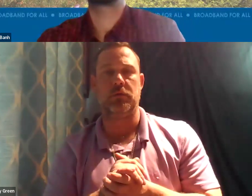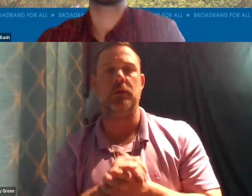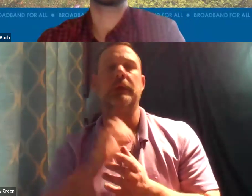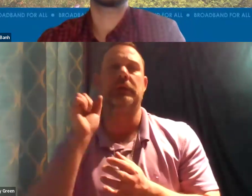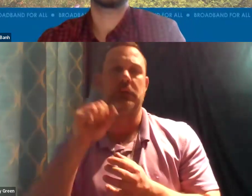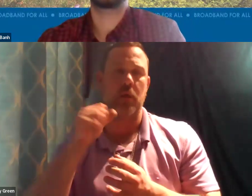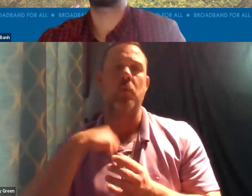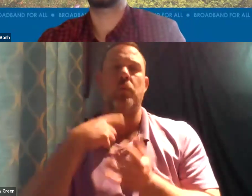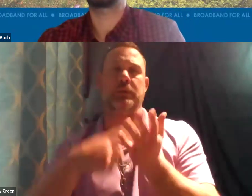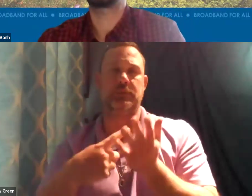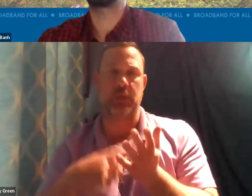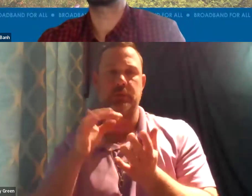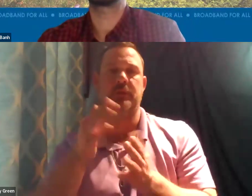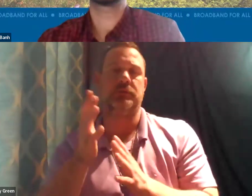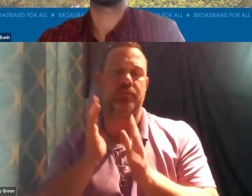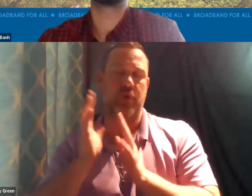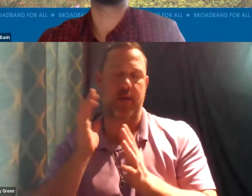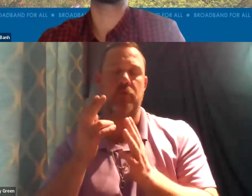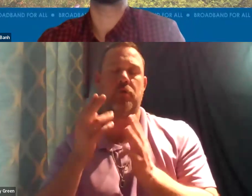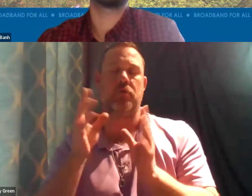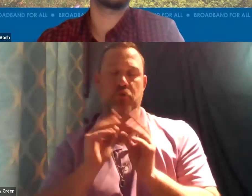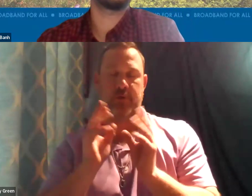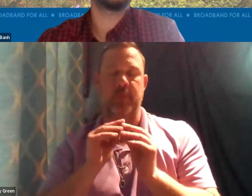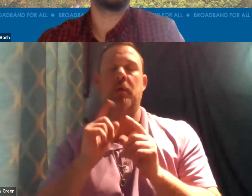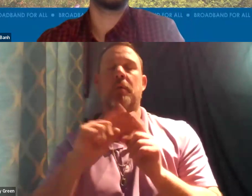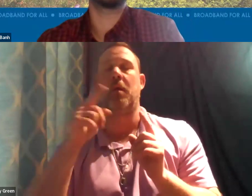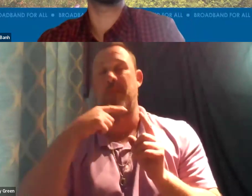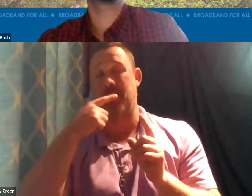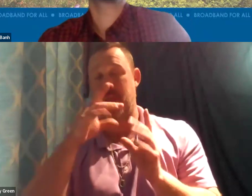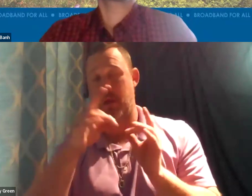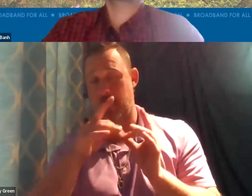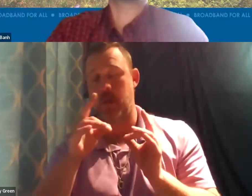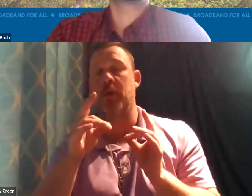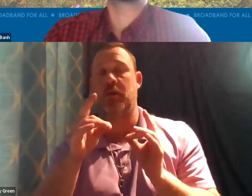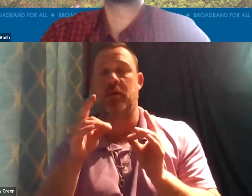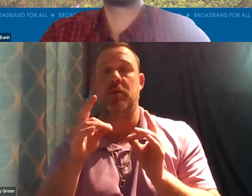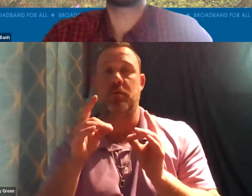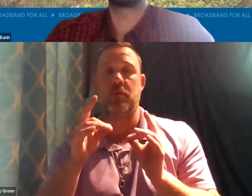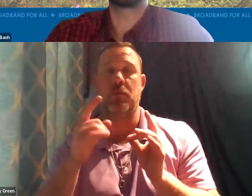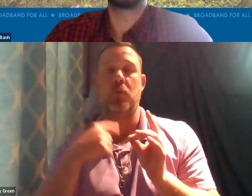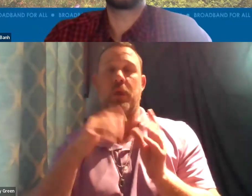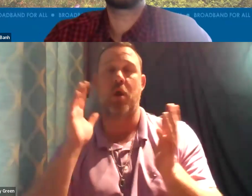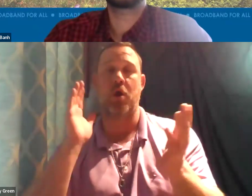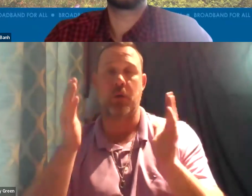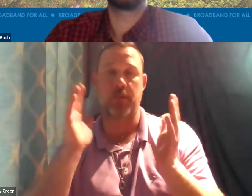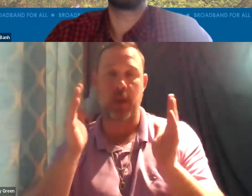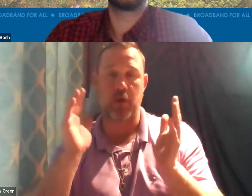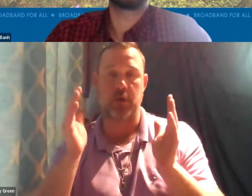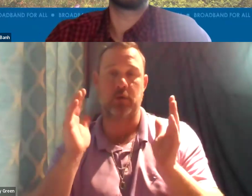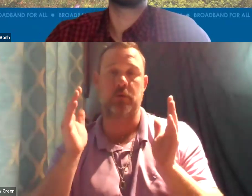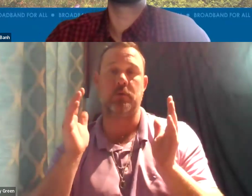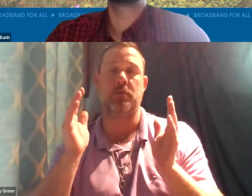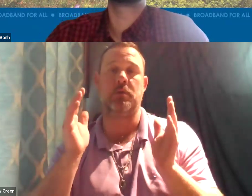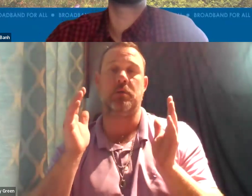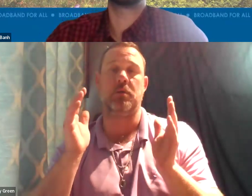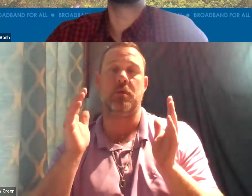Yeah, we discussed this at a prior briefing, but based on public comment, we are comparing counties to each other. So if